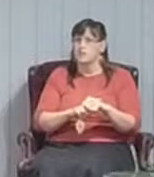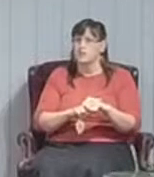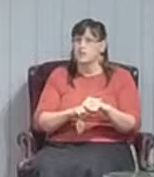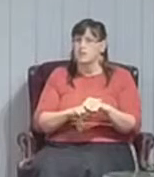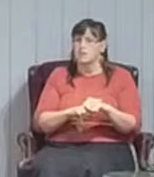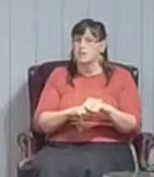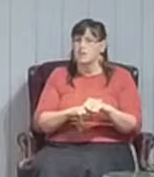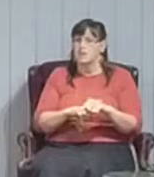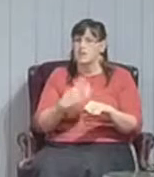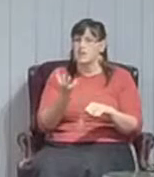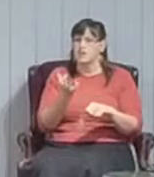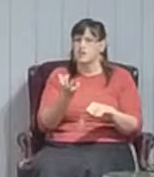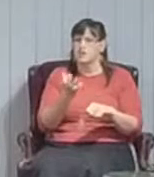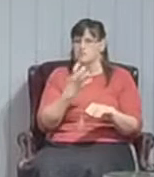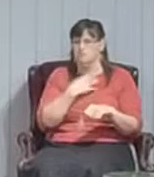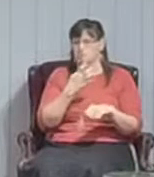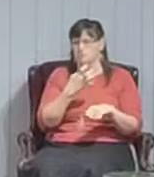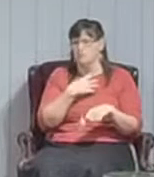spirit